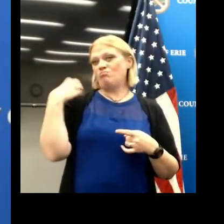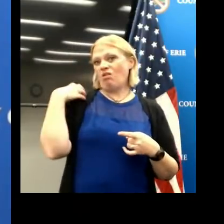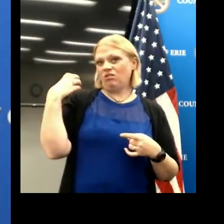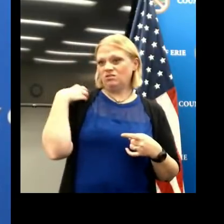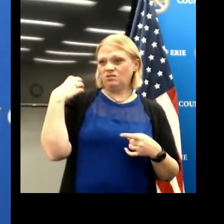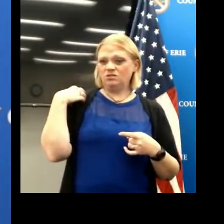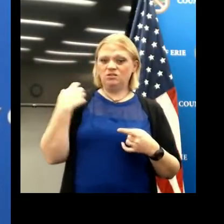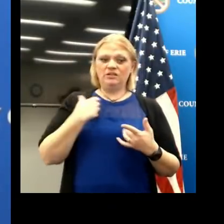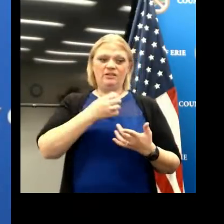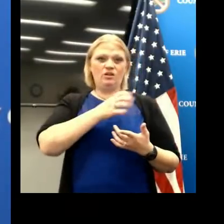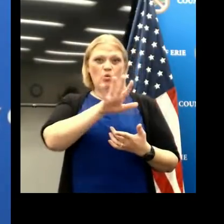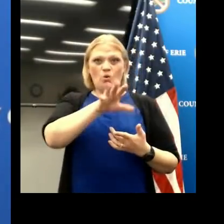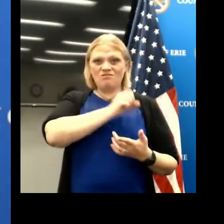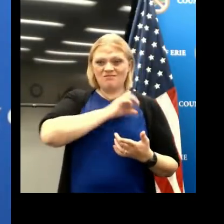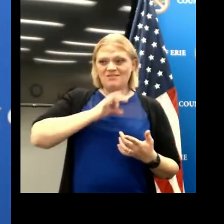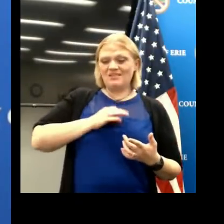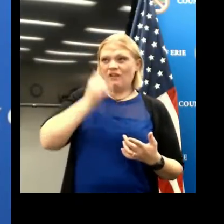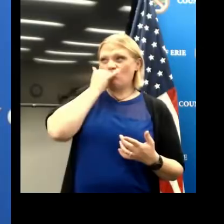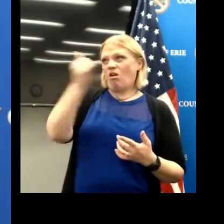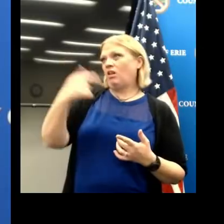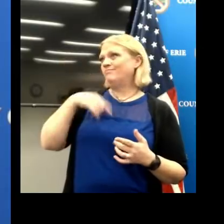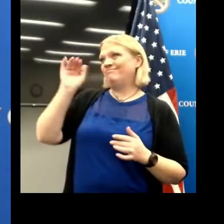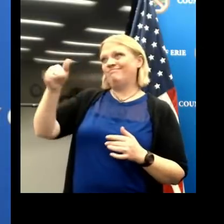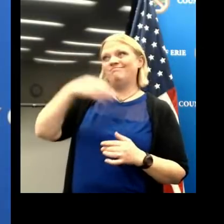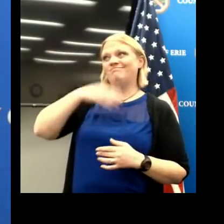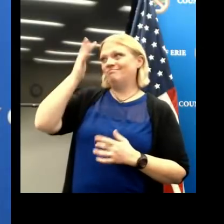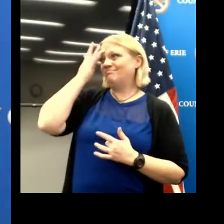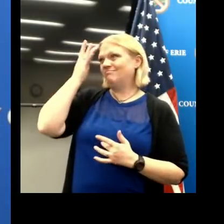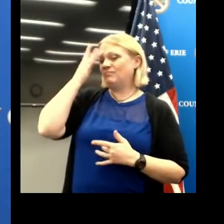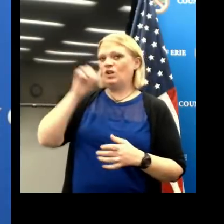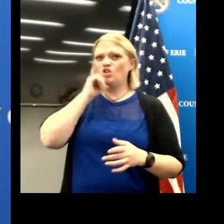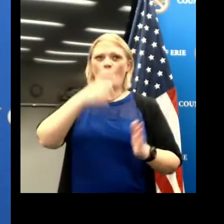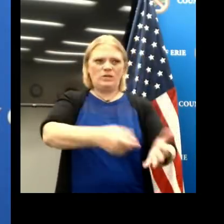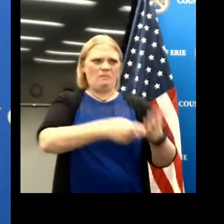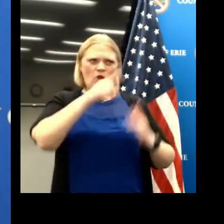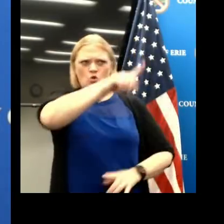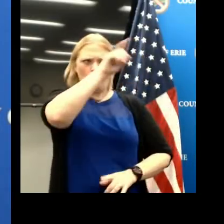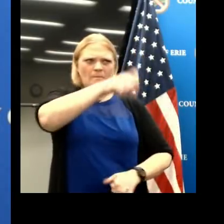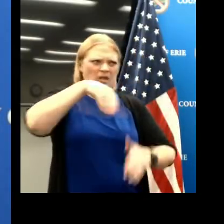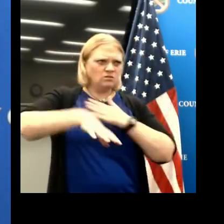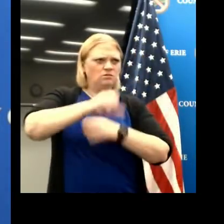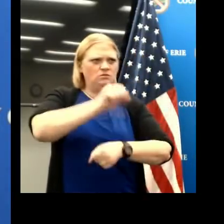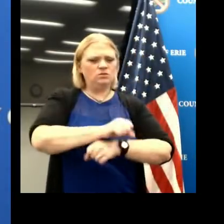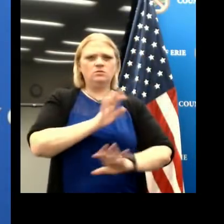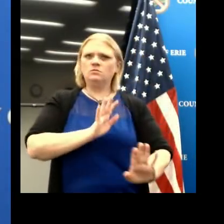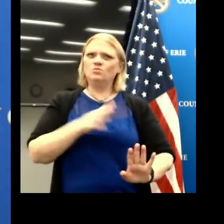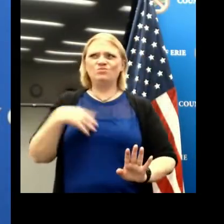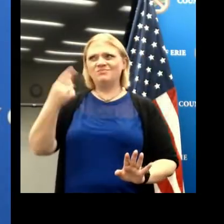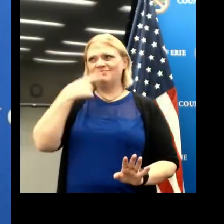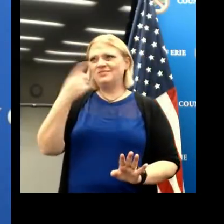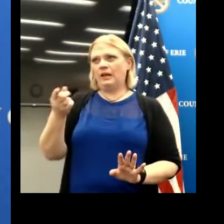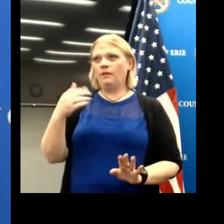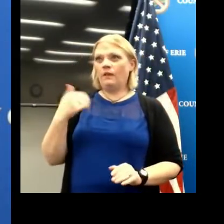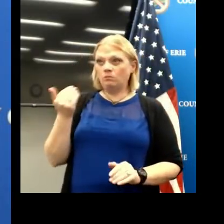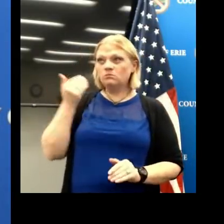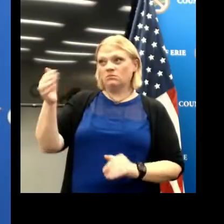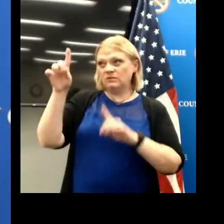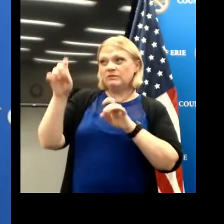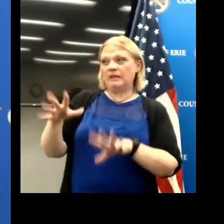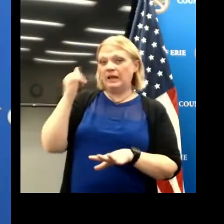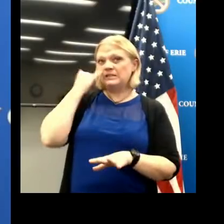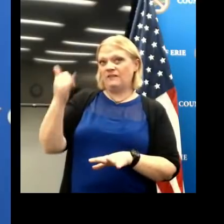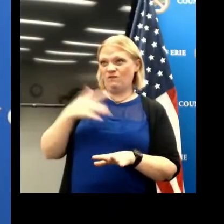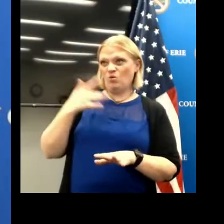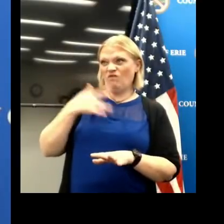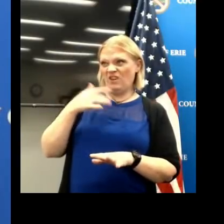and an employee calls and says, "I'm sick," do not demand that they come in. Tell them that they can get a test if they have the symptoms